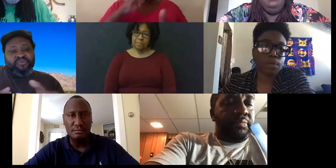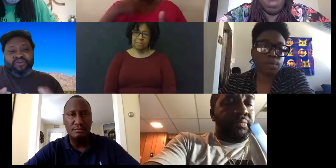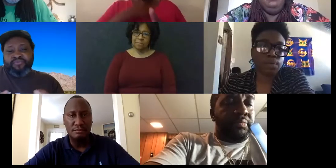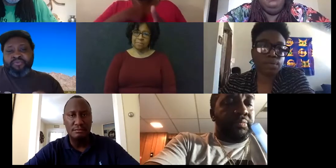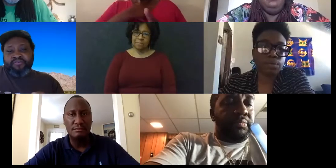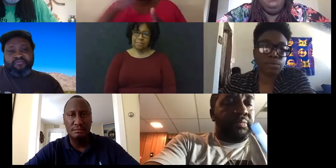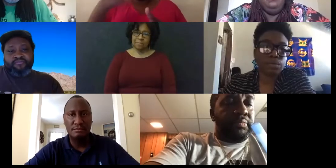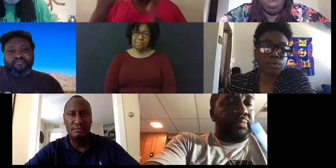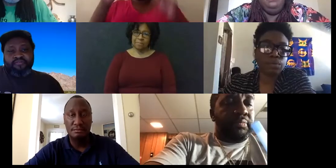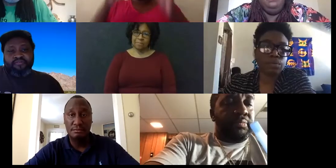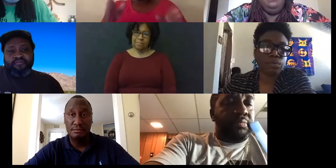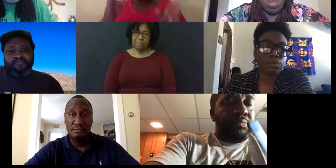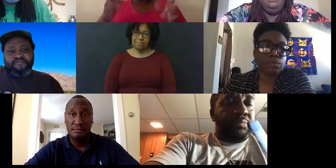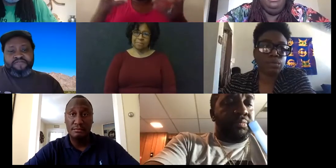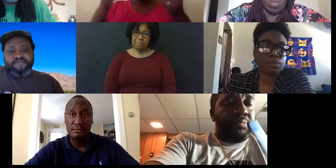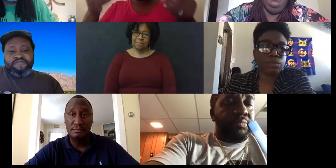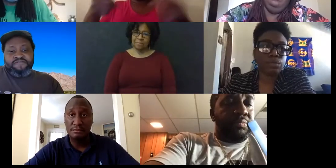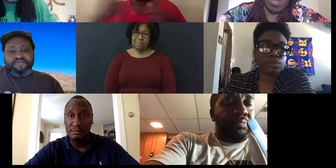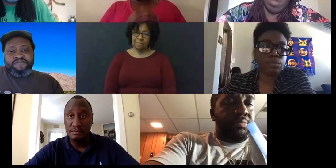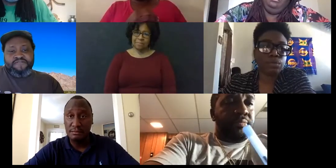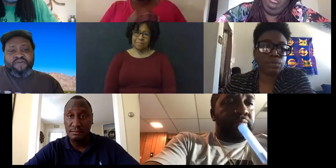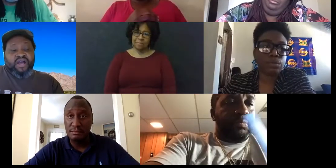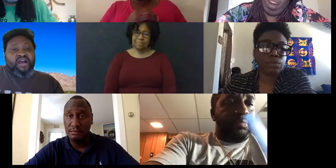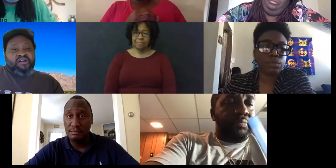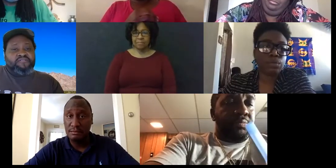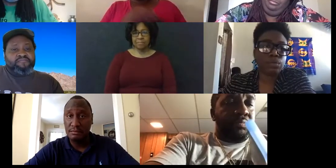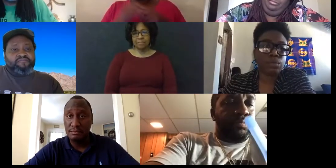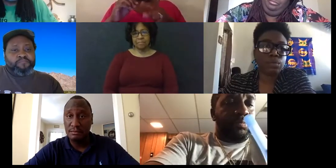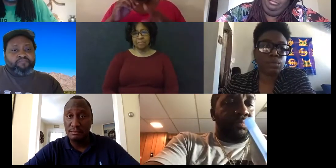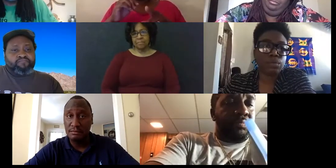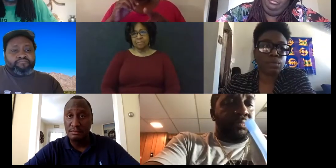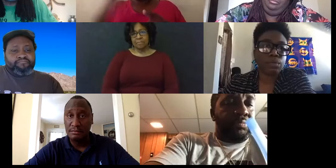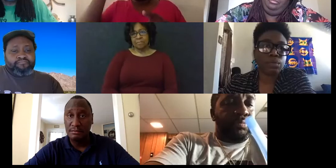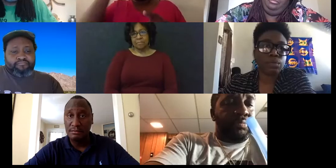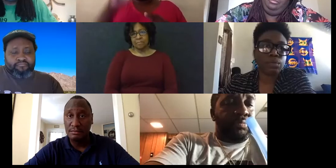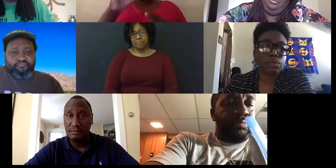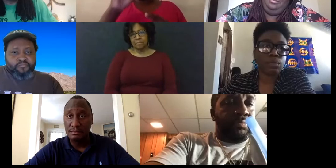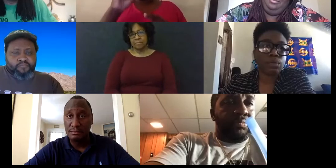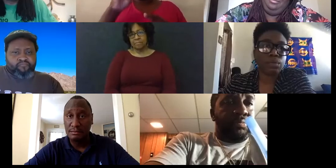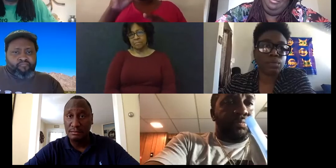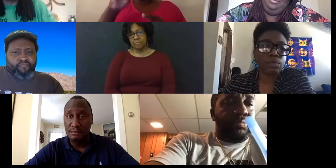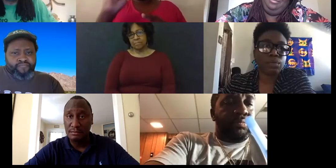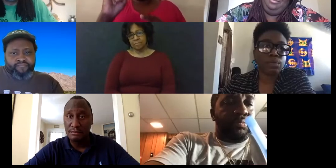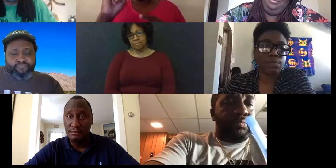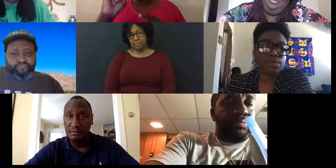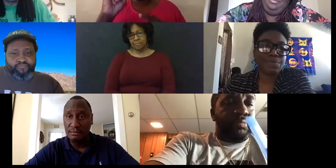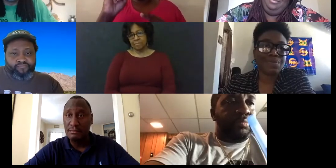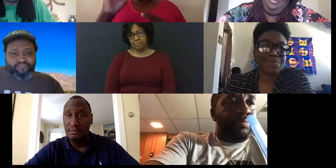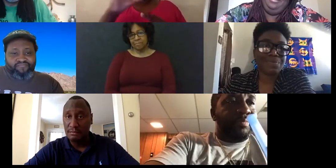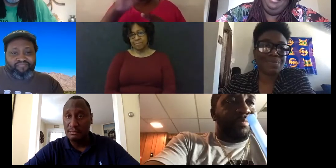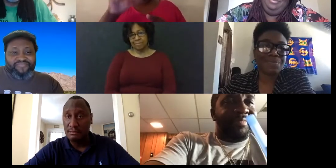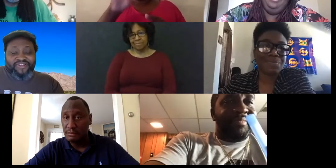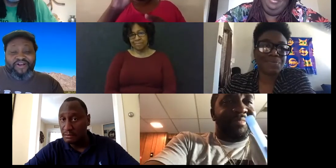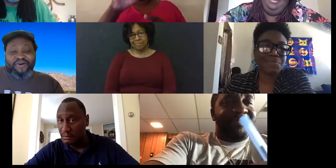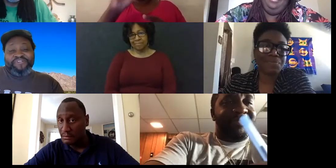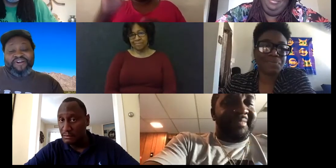Somebody else want to go before me? You can go ahead, Jaleel. Because I think Imani and Bri both was want to jump